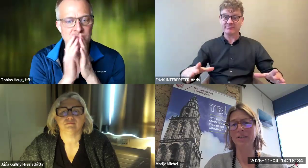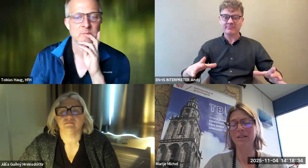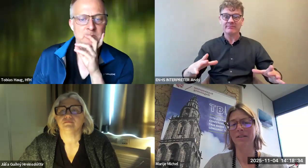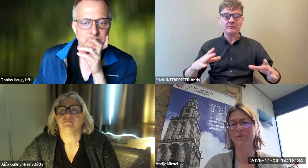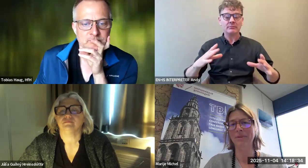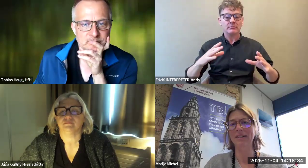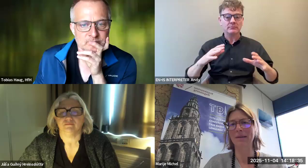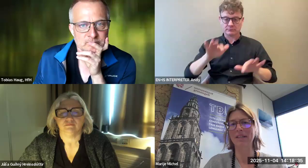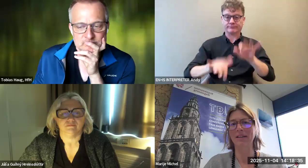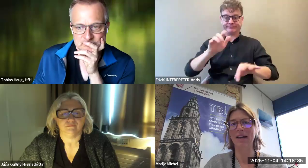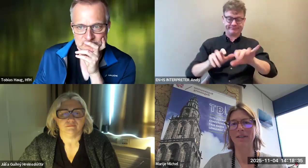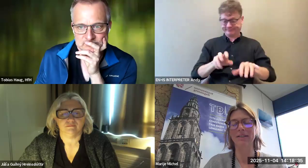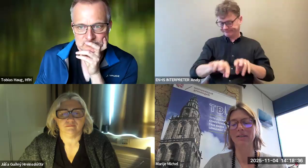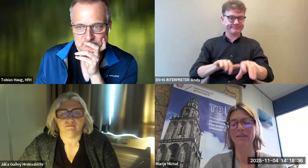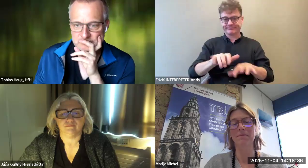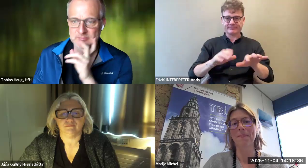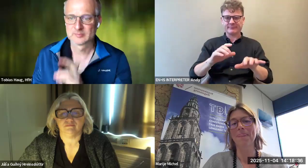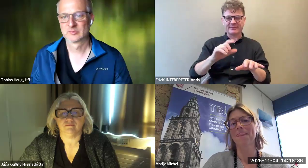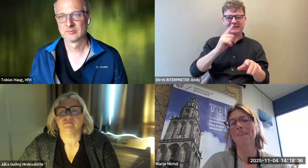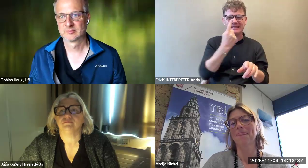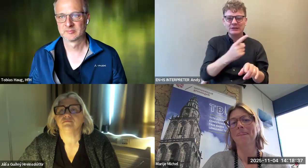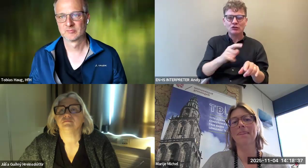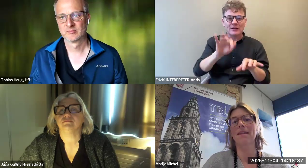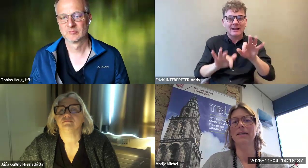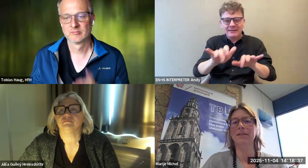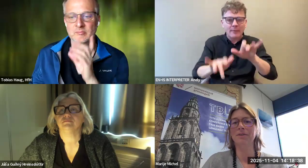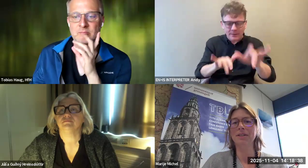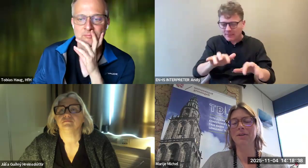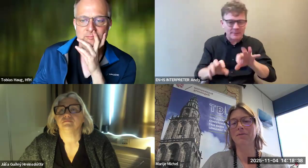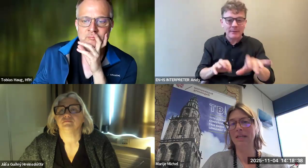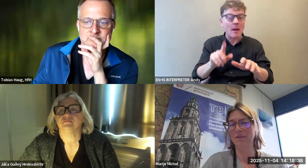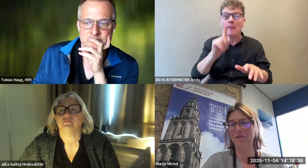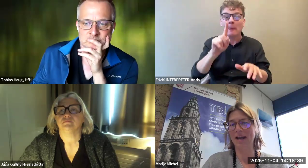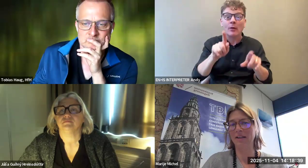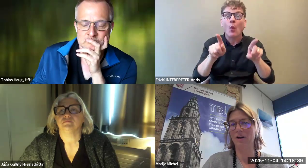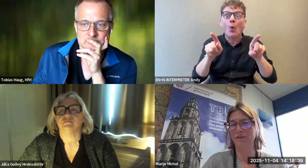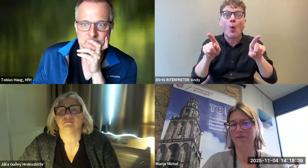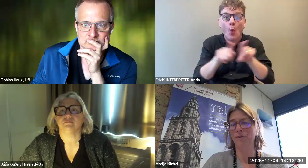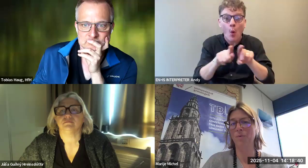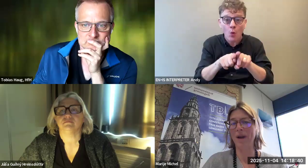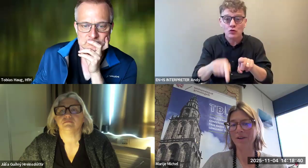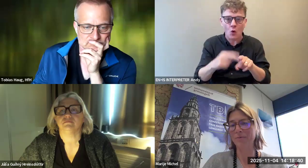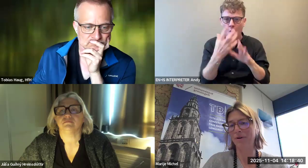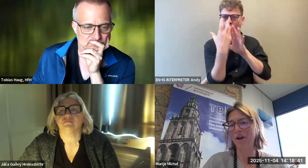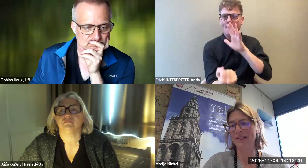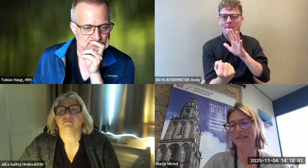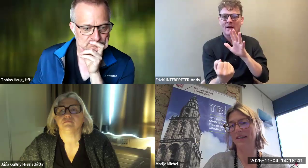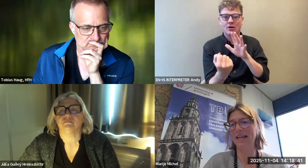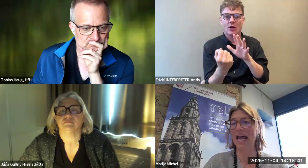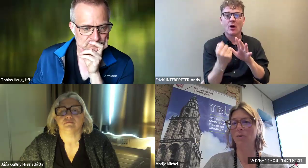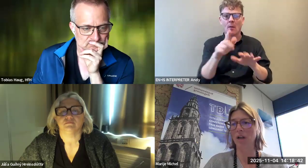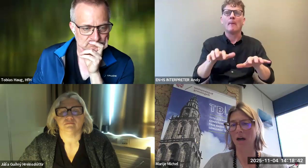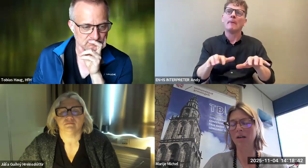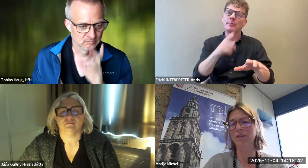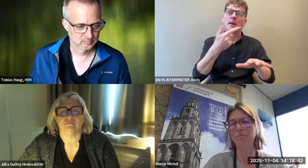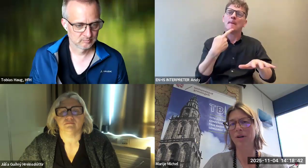the letters you've been typing, the characters. It also keeps track of where you pause